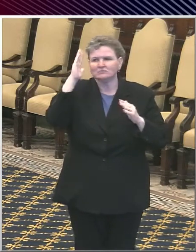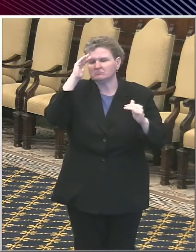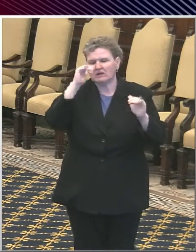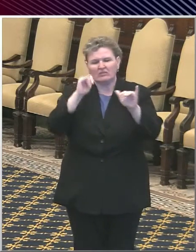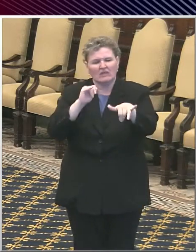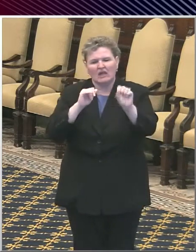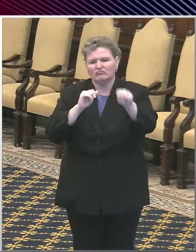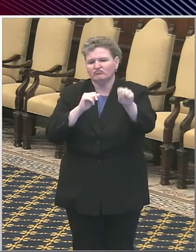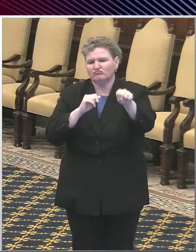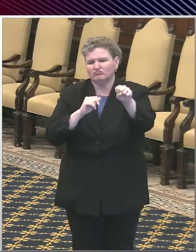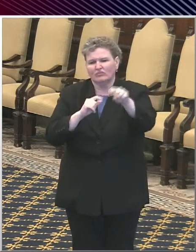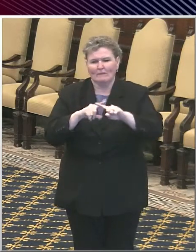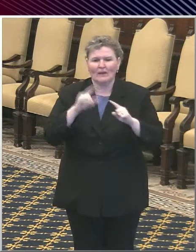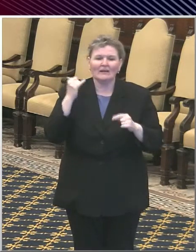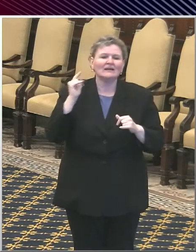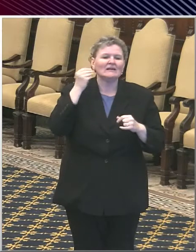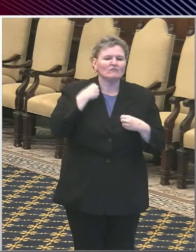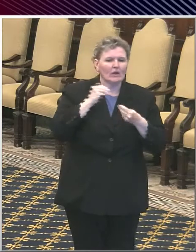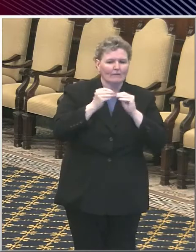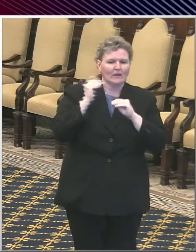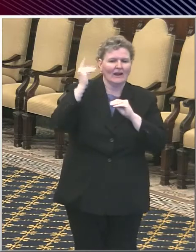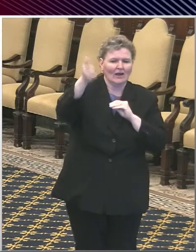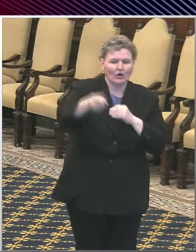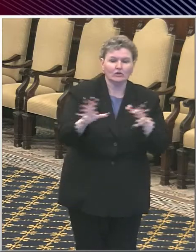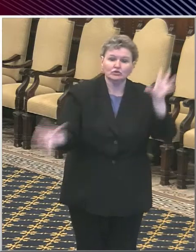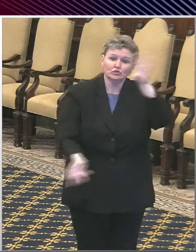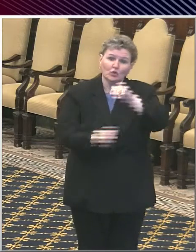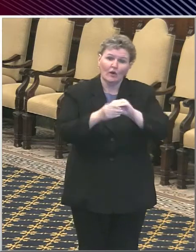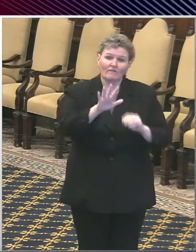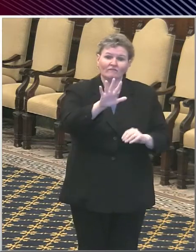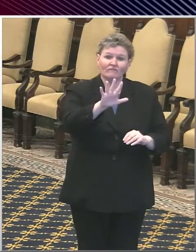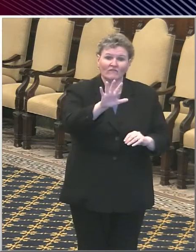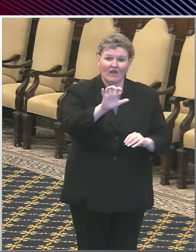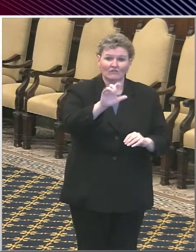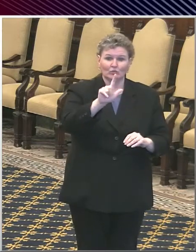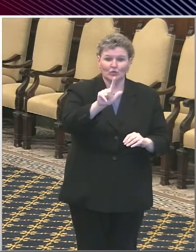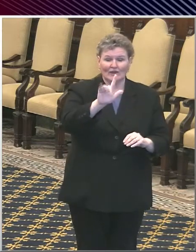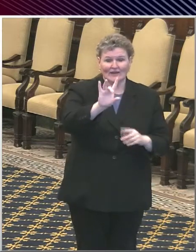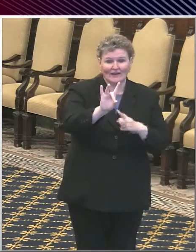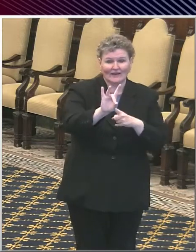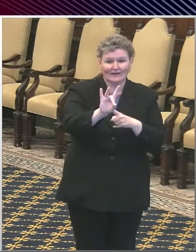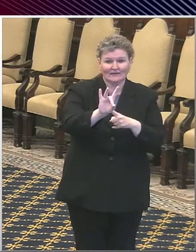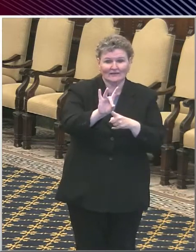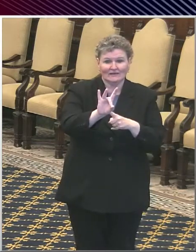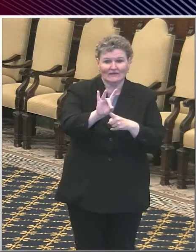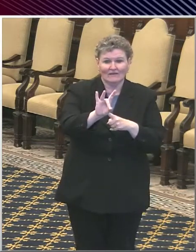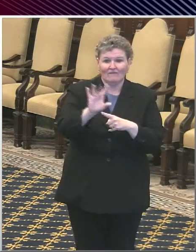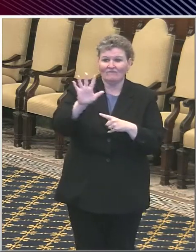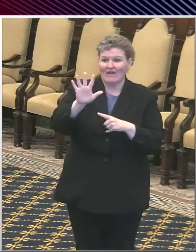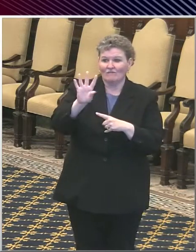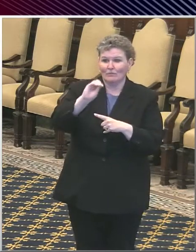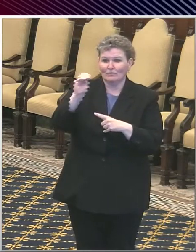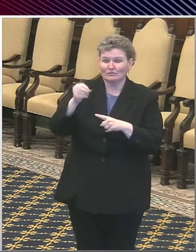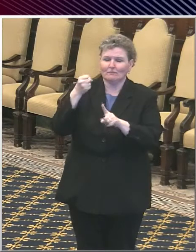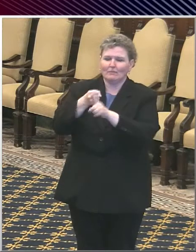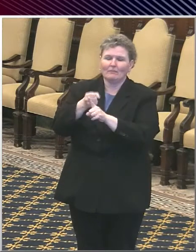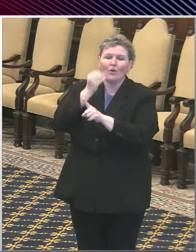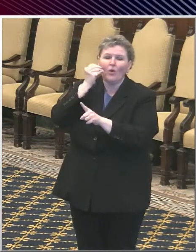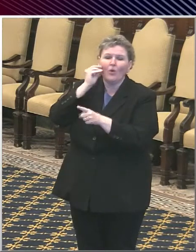news to report today, unfortunately, on deaths. We have confirmed 78 new deaths from the coronavirus infection, bringing us to a total